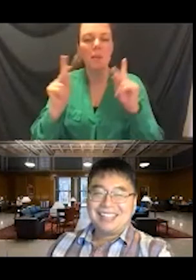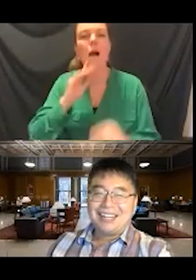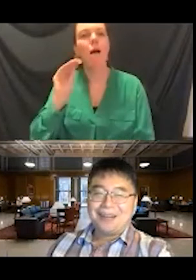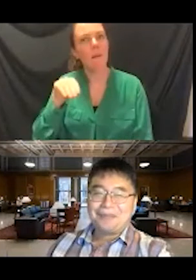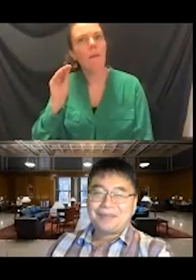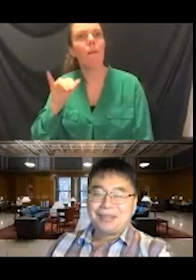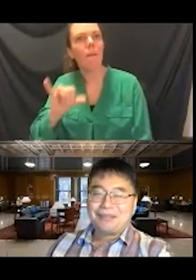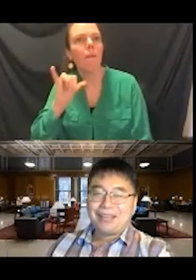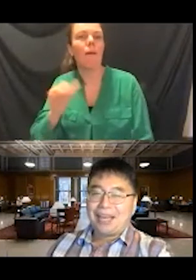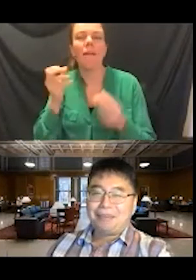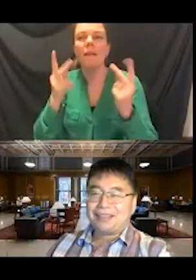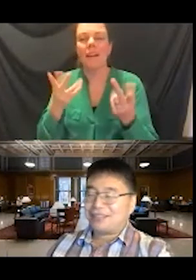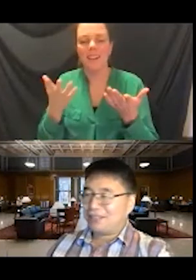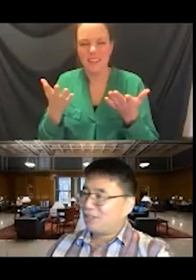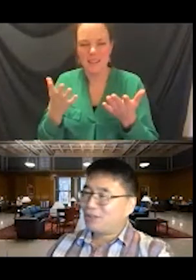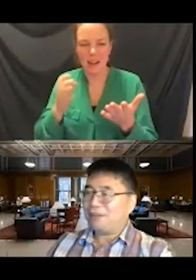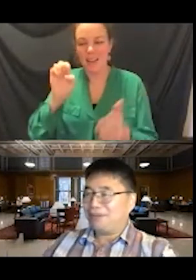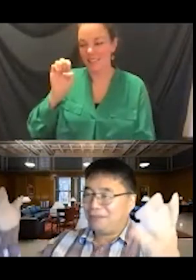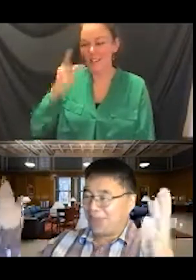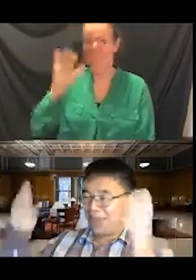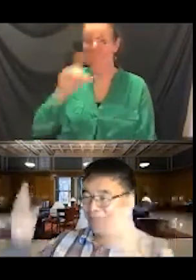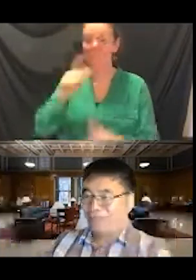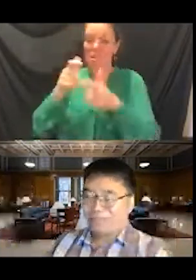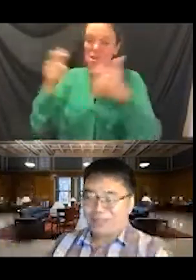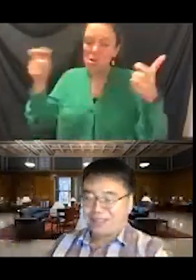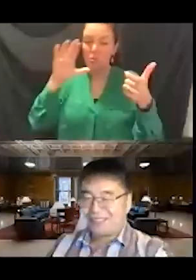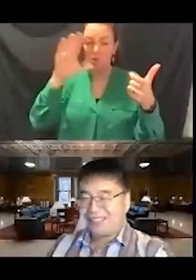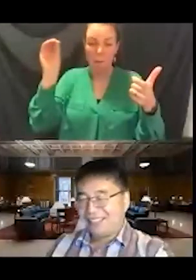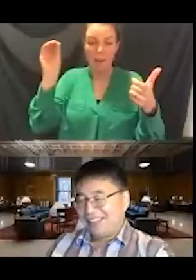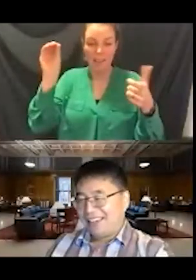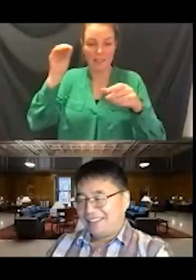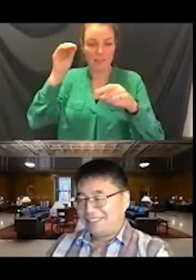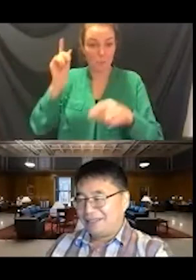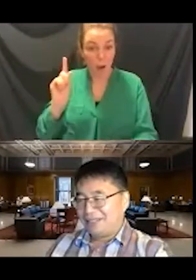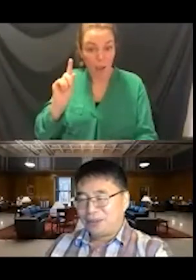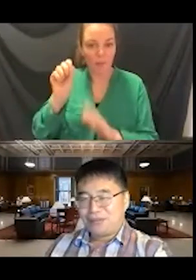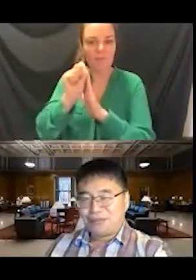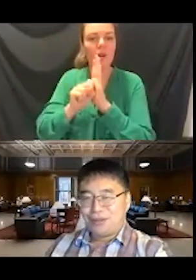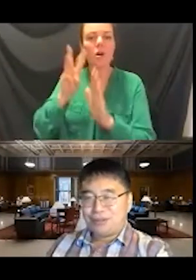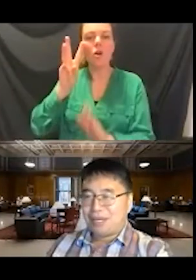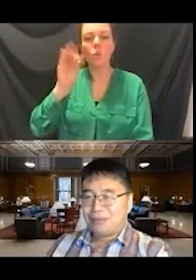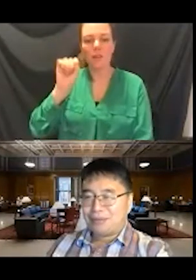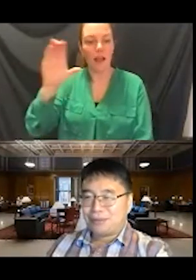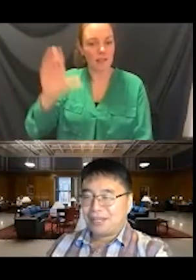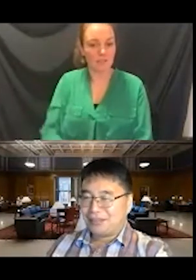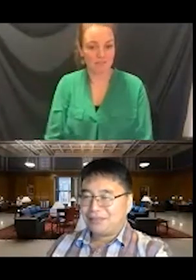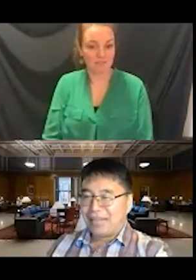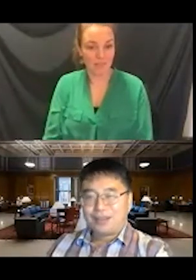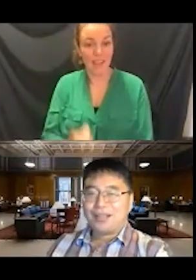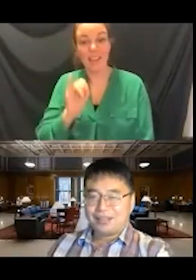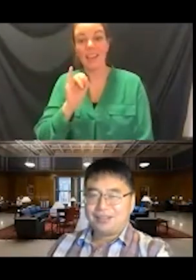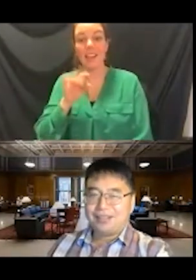it's Epic is this huge company in Wisconsin. And in order for you to be able to kind